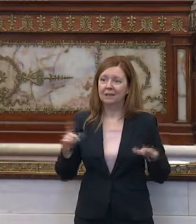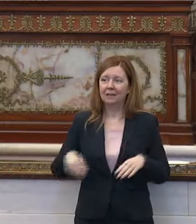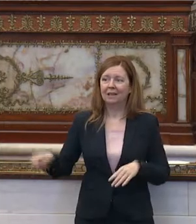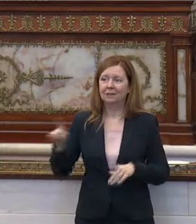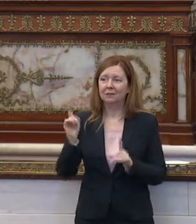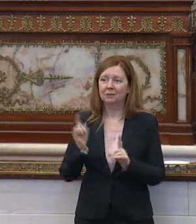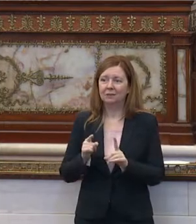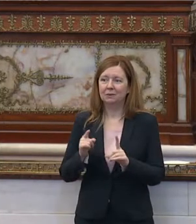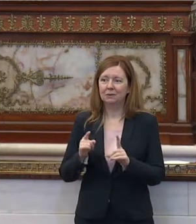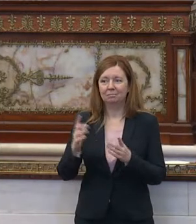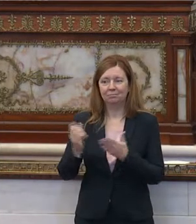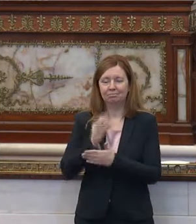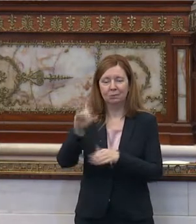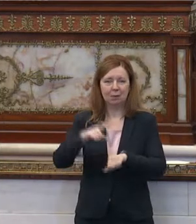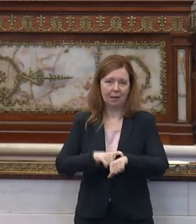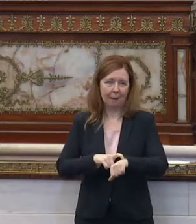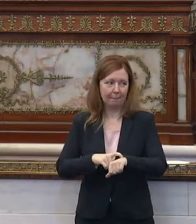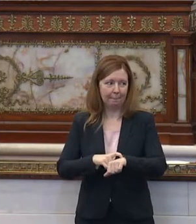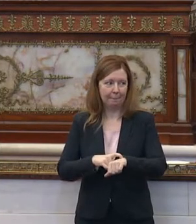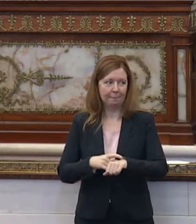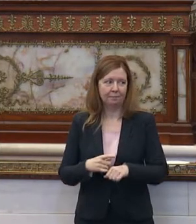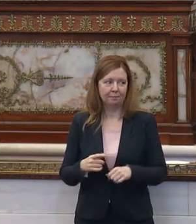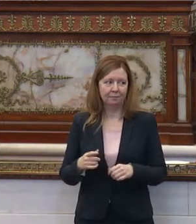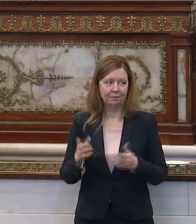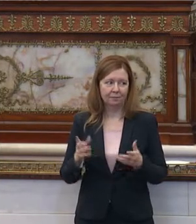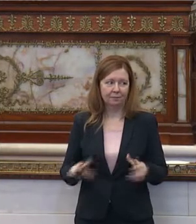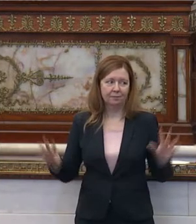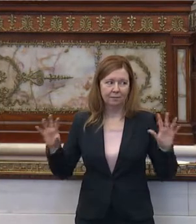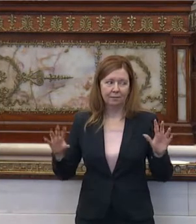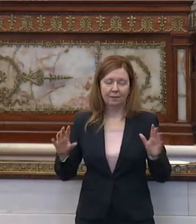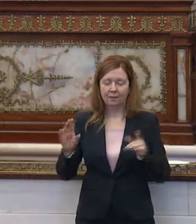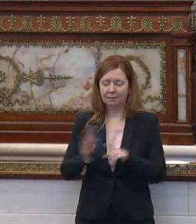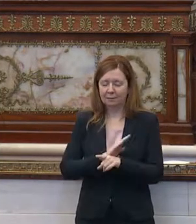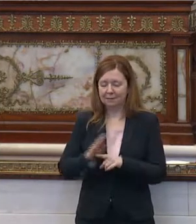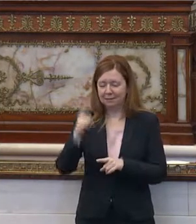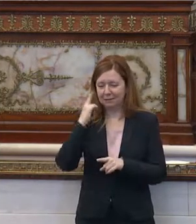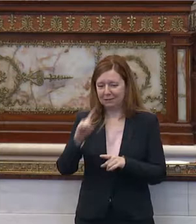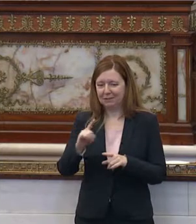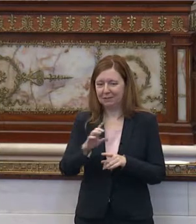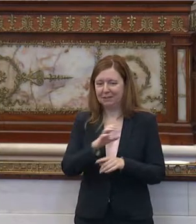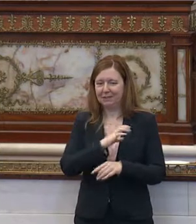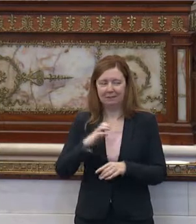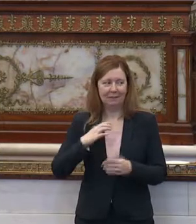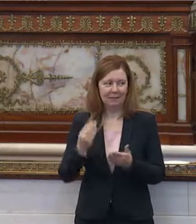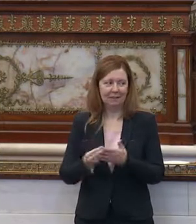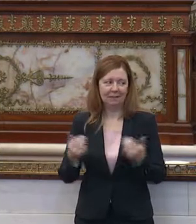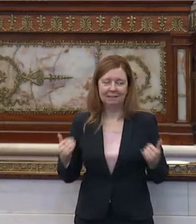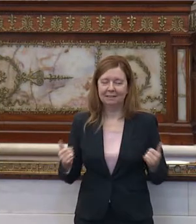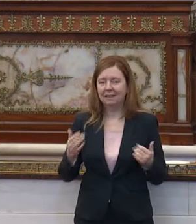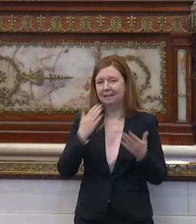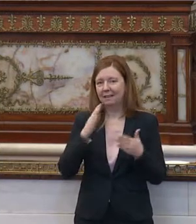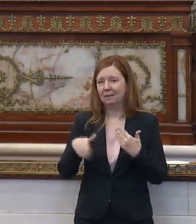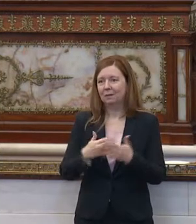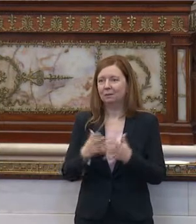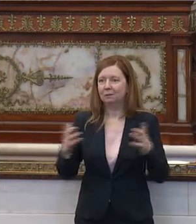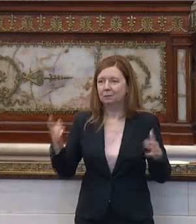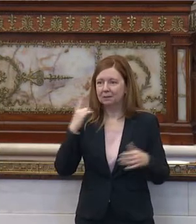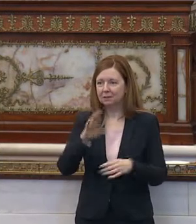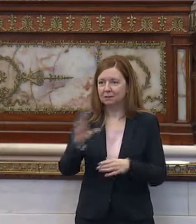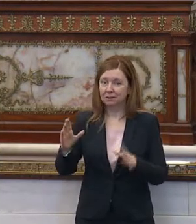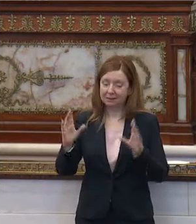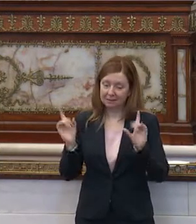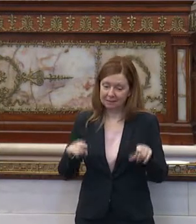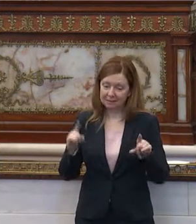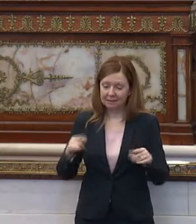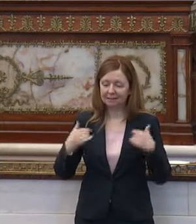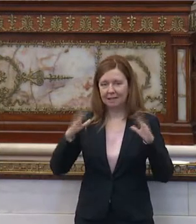to reclaim your time. So this concludes the business for the Committee on Finance today. Thank you all very much for your attendance,